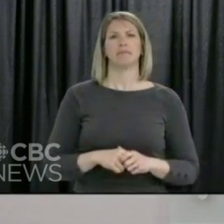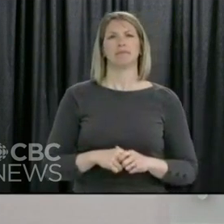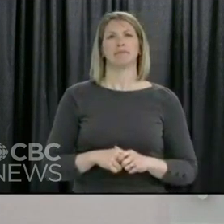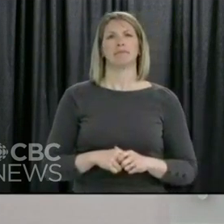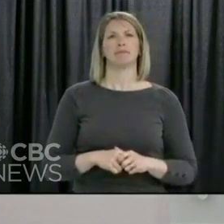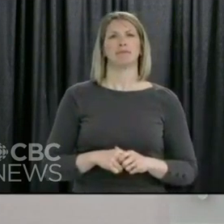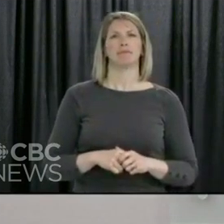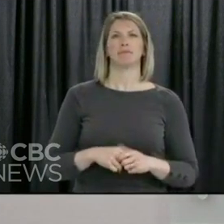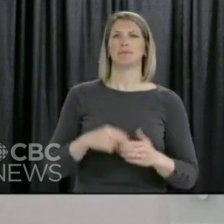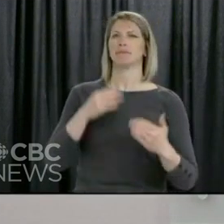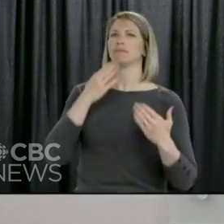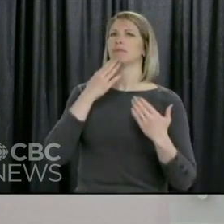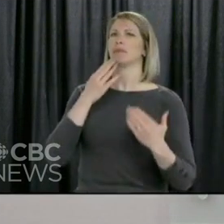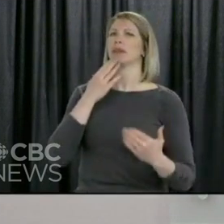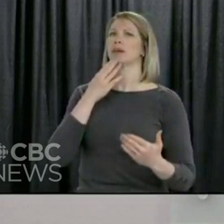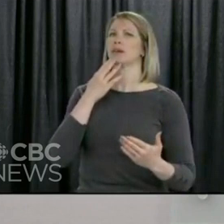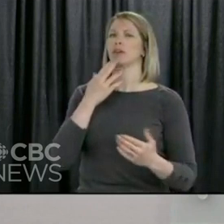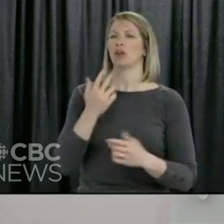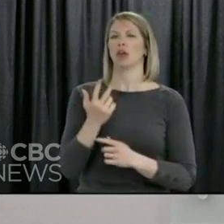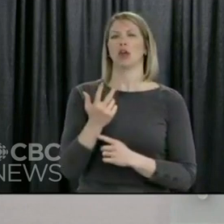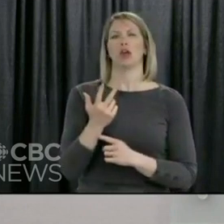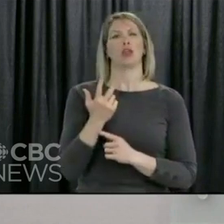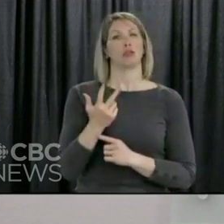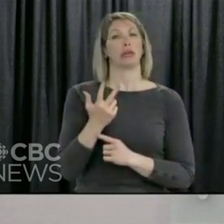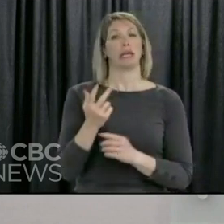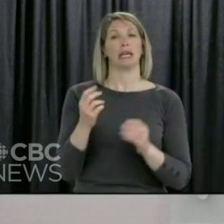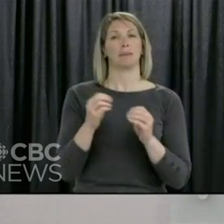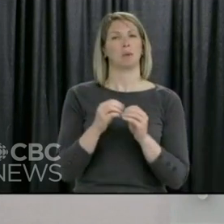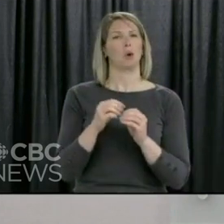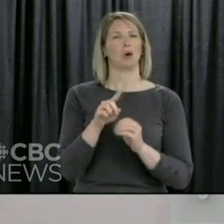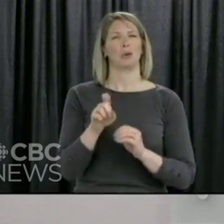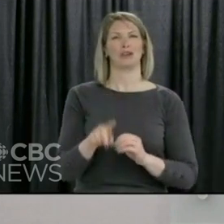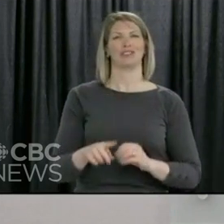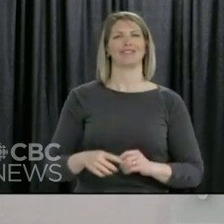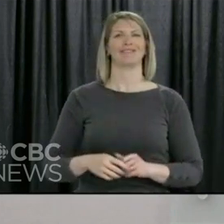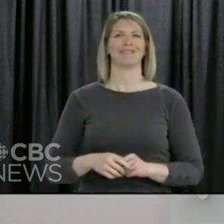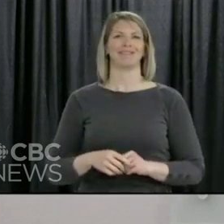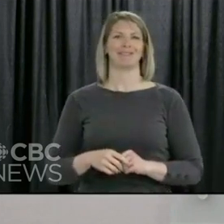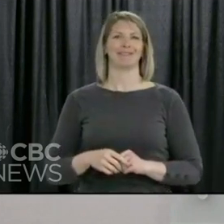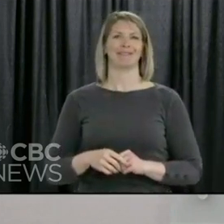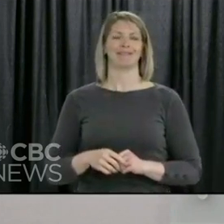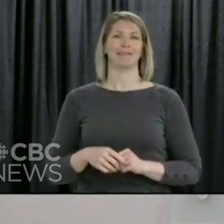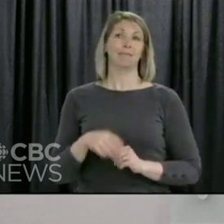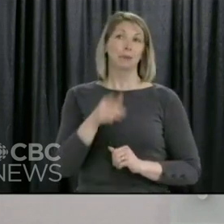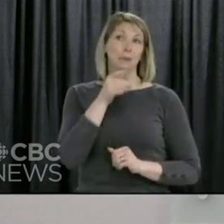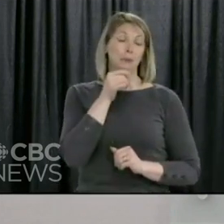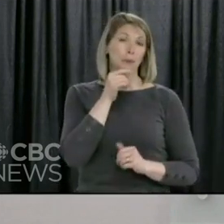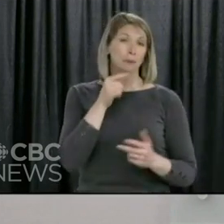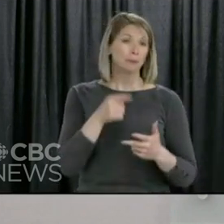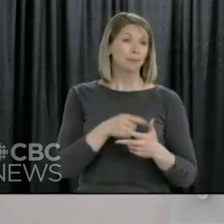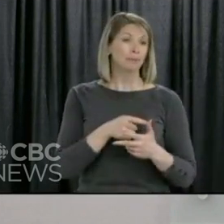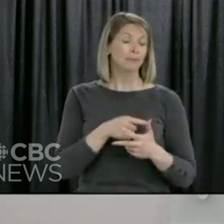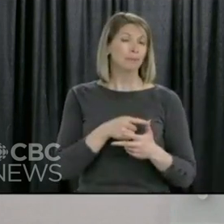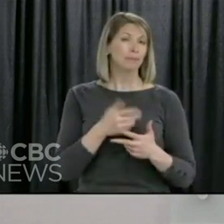Thank you, Minister. We're now going to take three more questions. So please press star one and the operator will identify you.